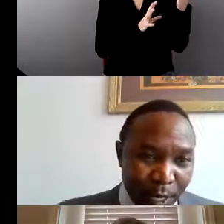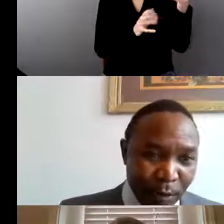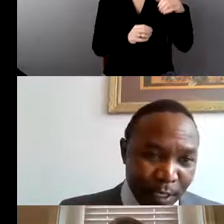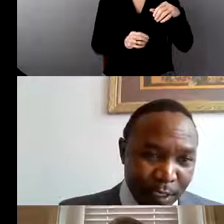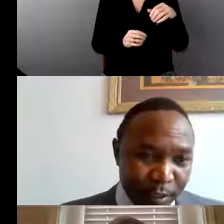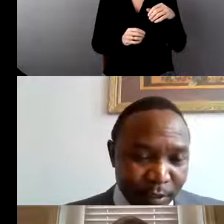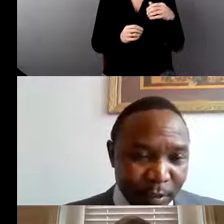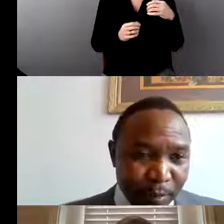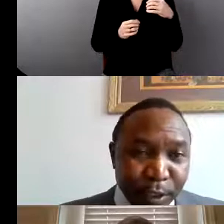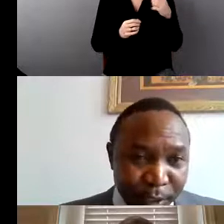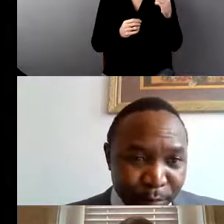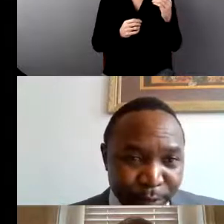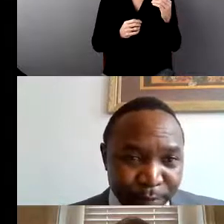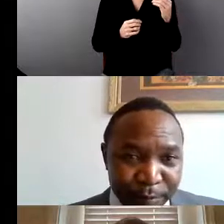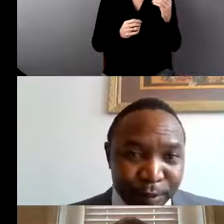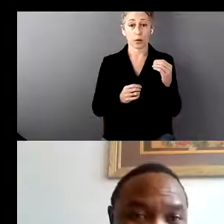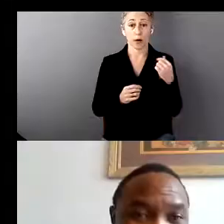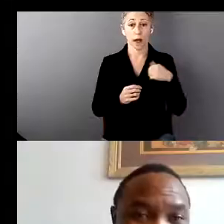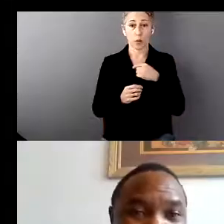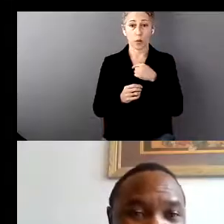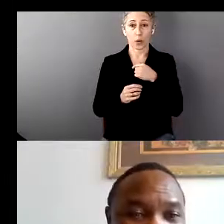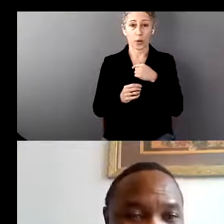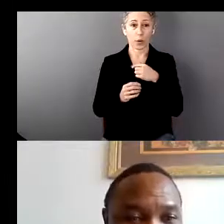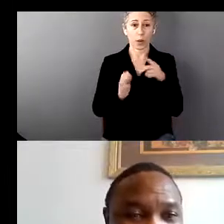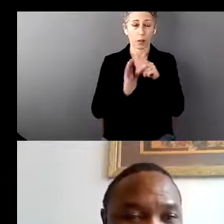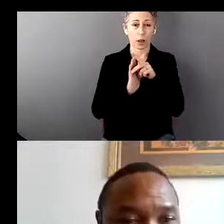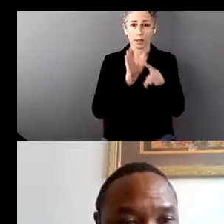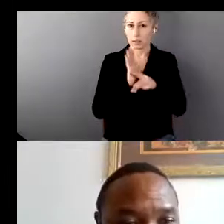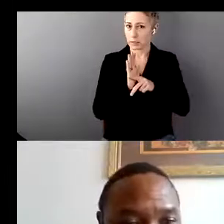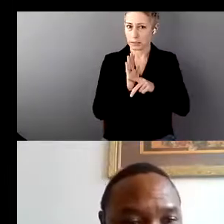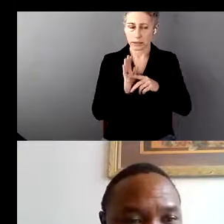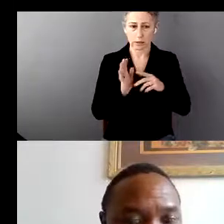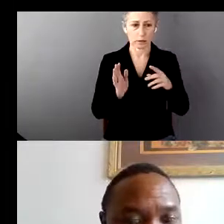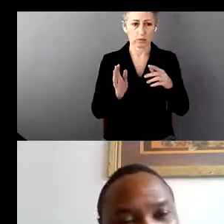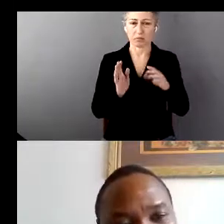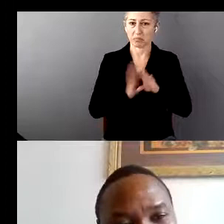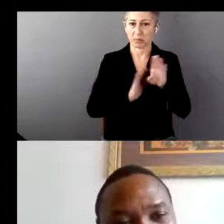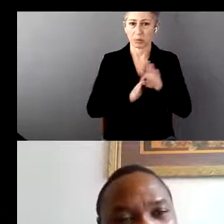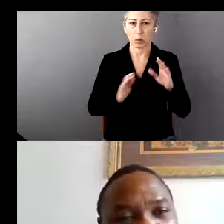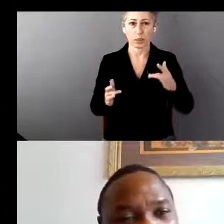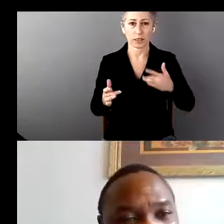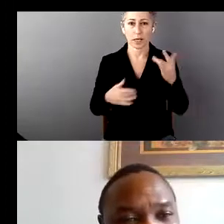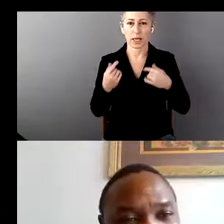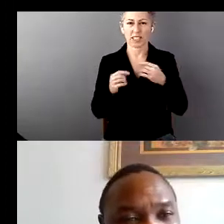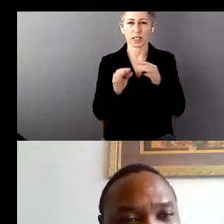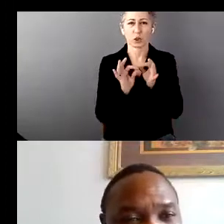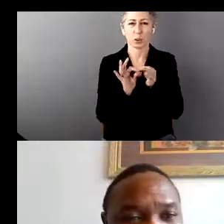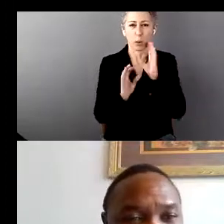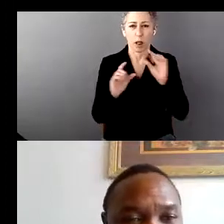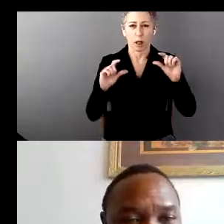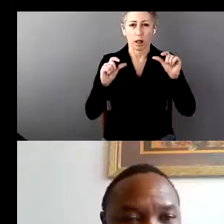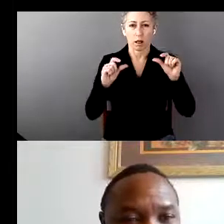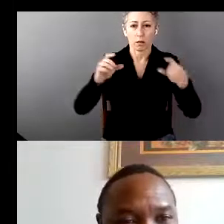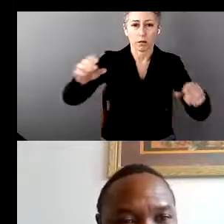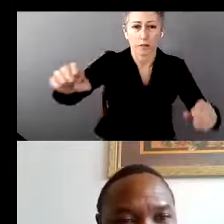saw our policy brief, they were so excited that we are addressing that and kind